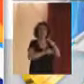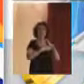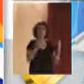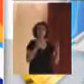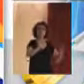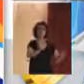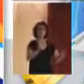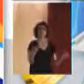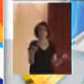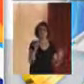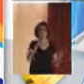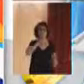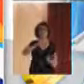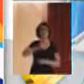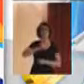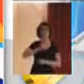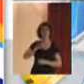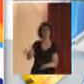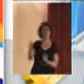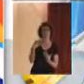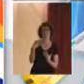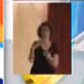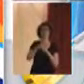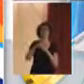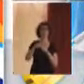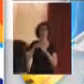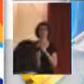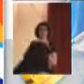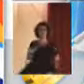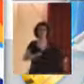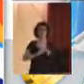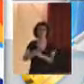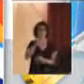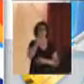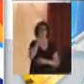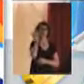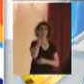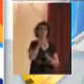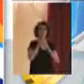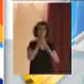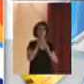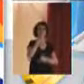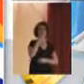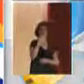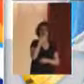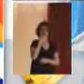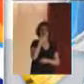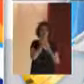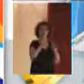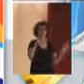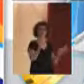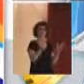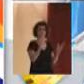population related to a disability, but the degree of efficiency. Warm